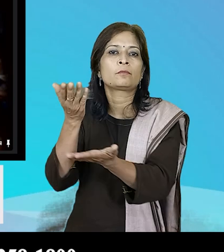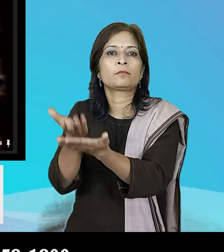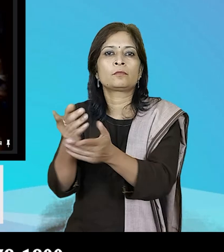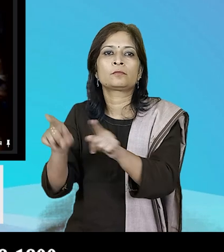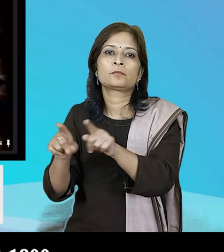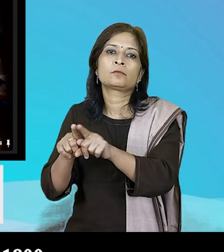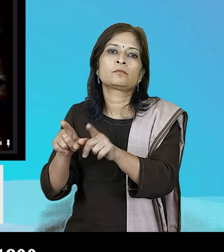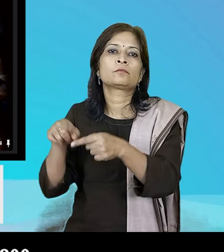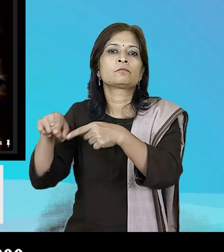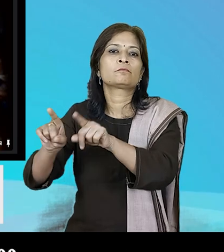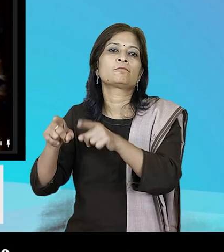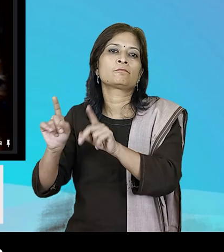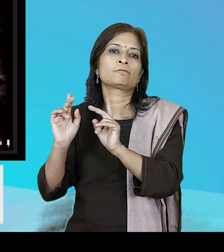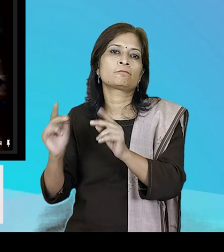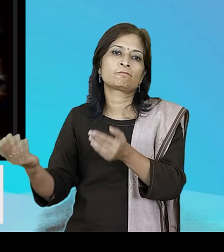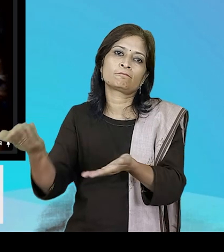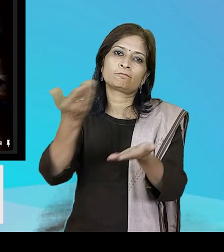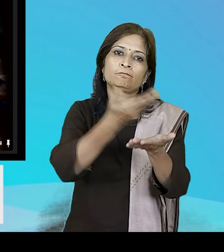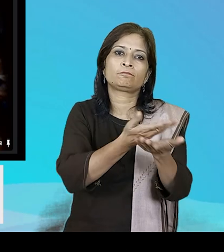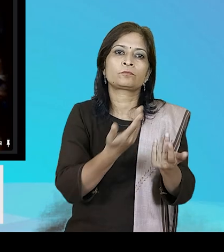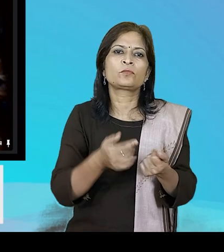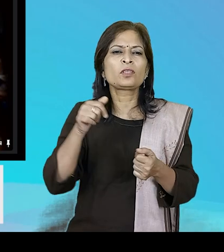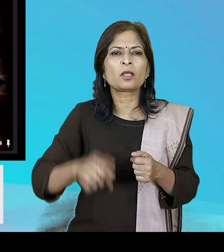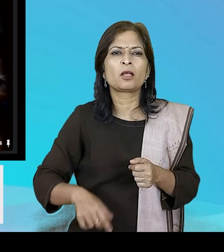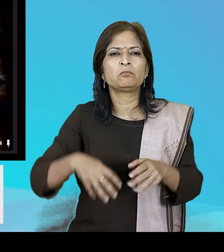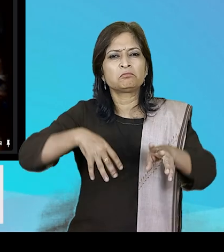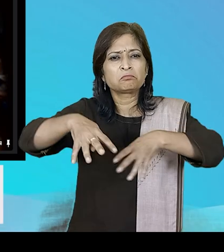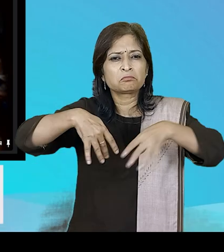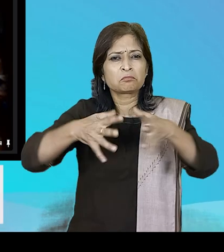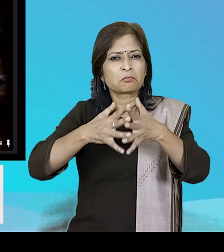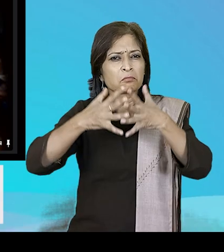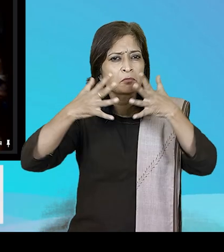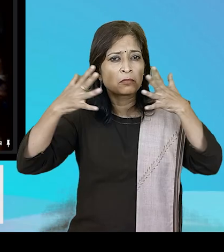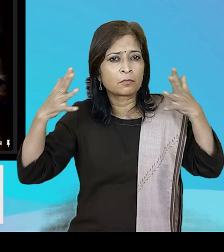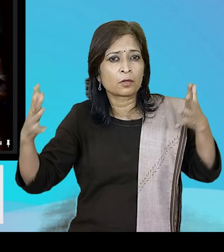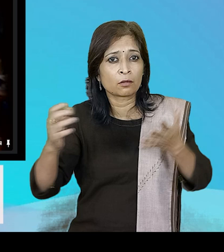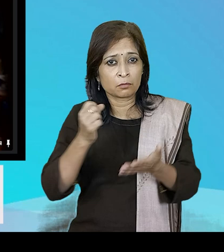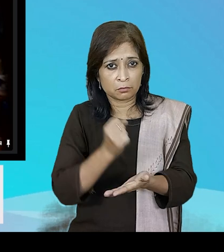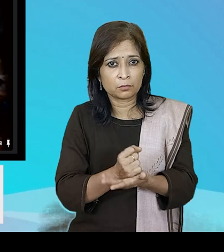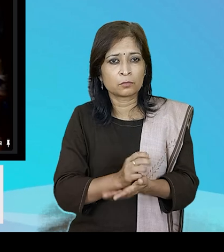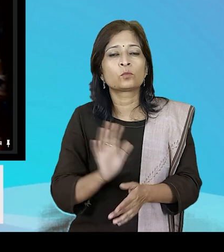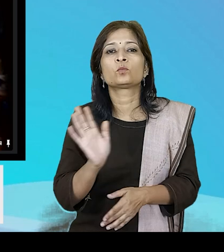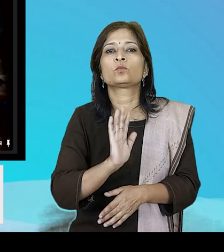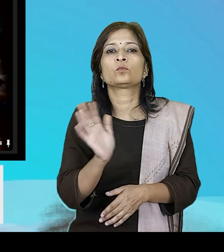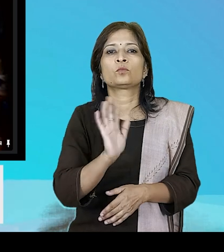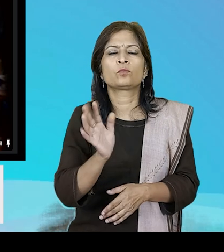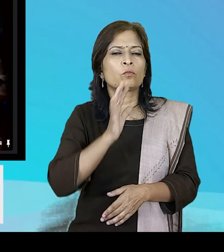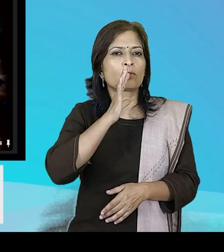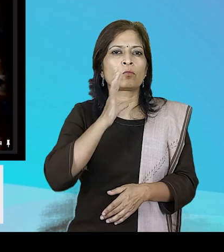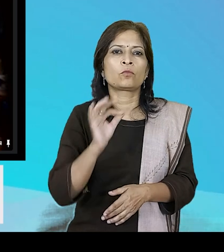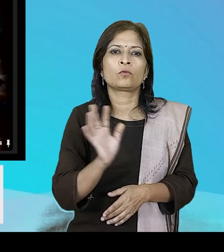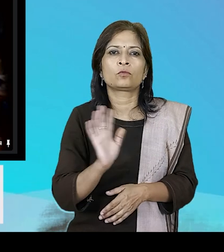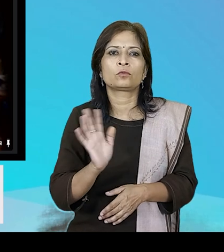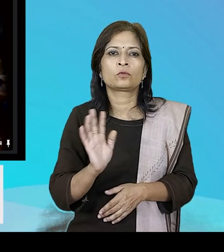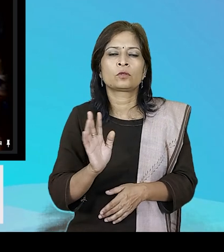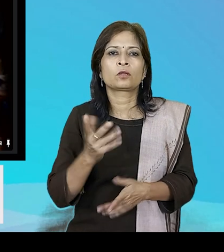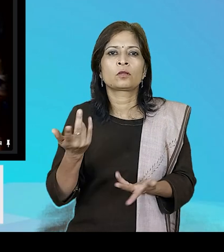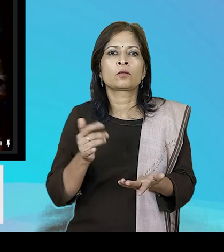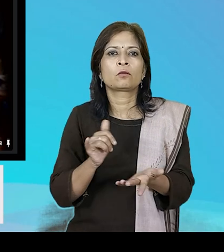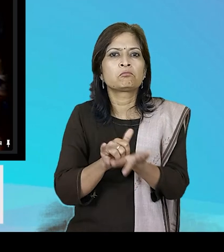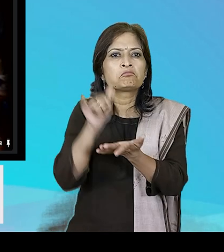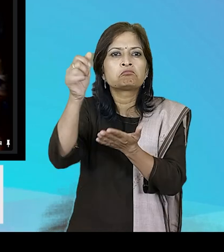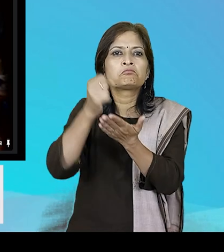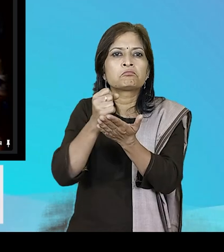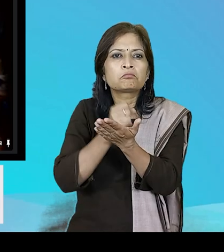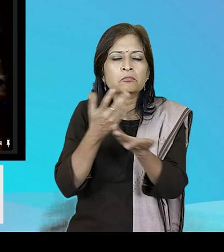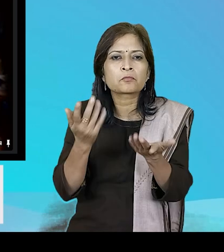applications. So one does not have to look at a major city or a major metro to try to